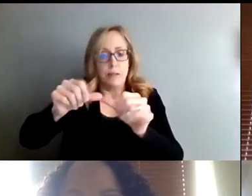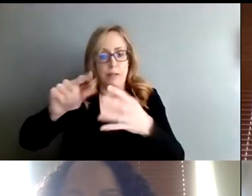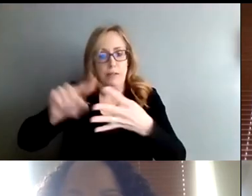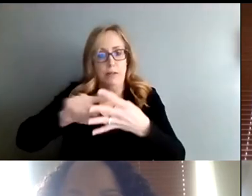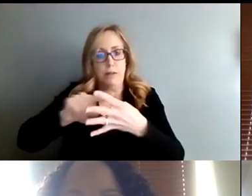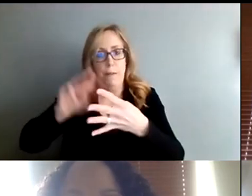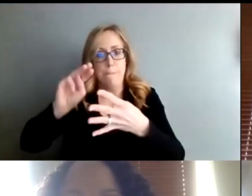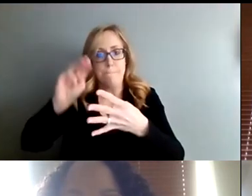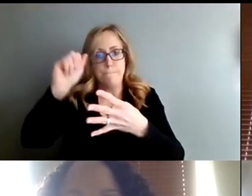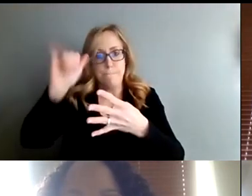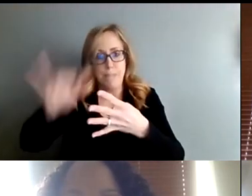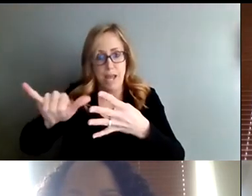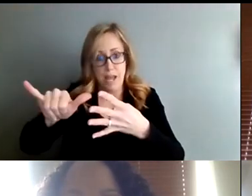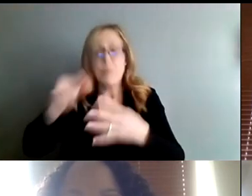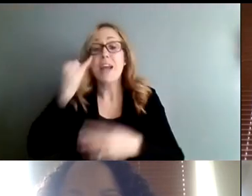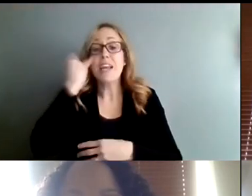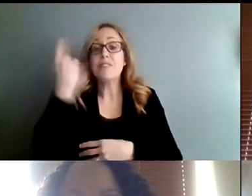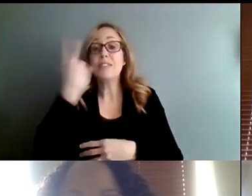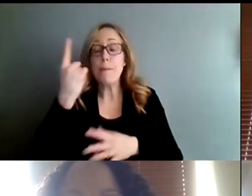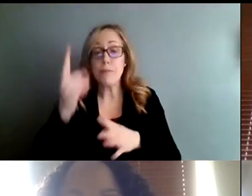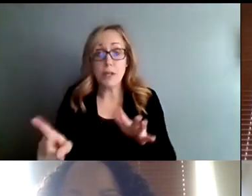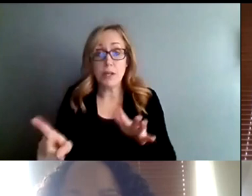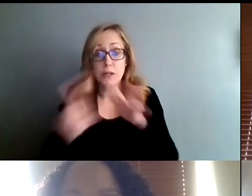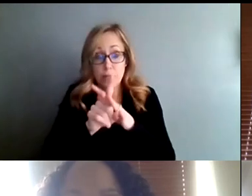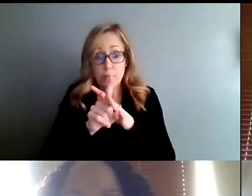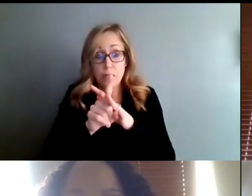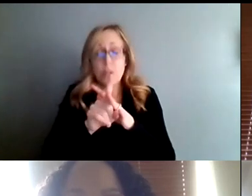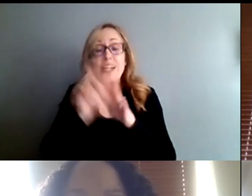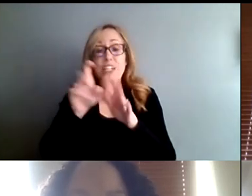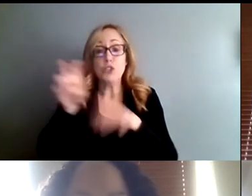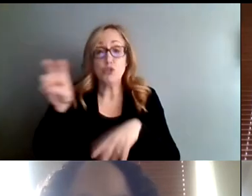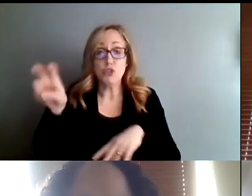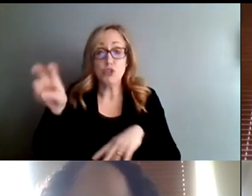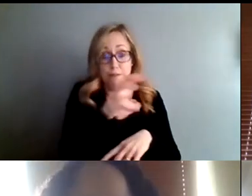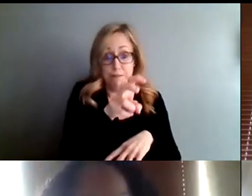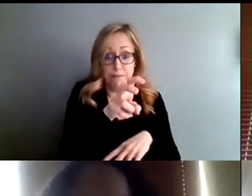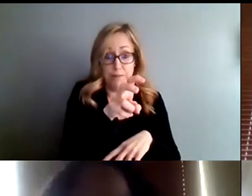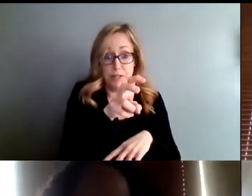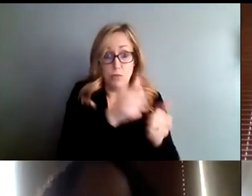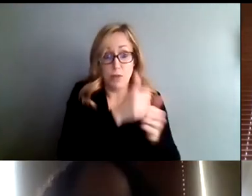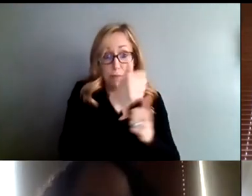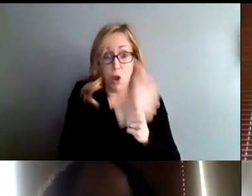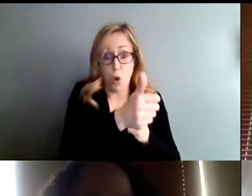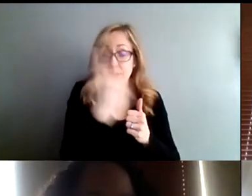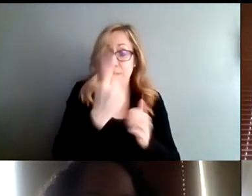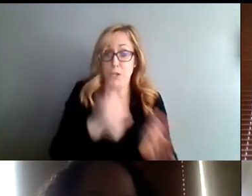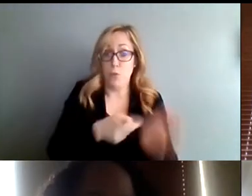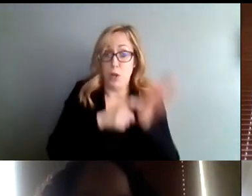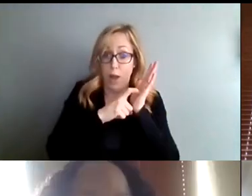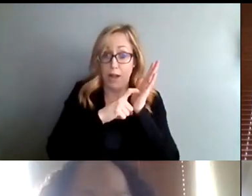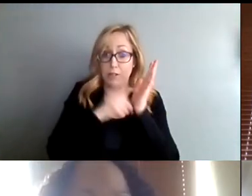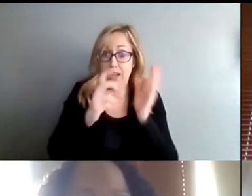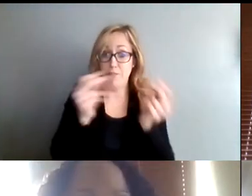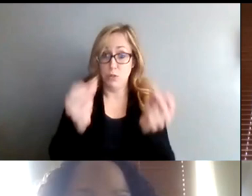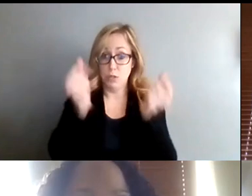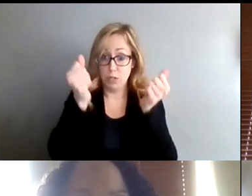up with your family that requires you to shift from in-person to remote, if something were to occur that requires you to shift immediately,